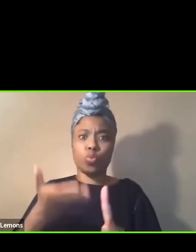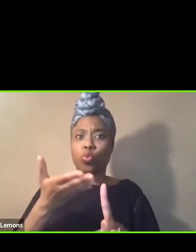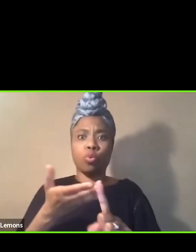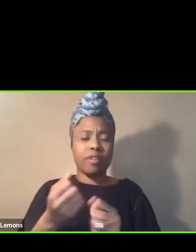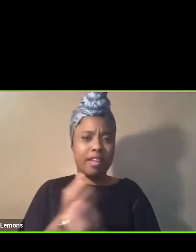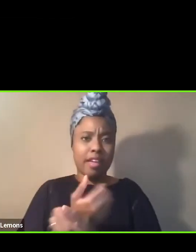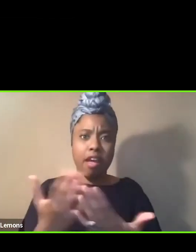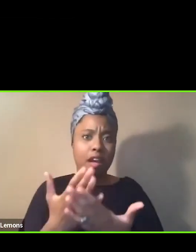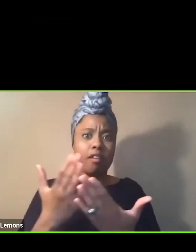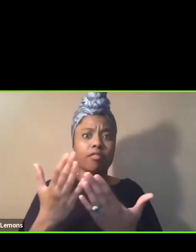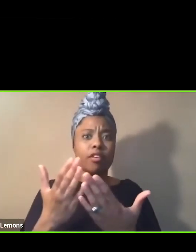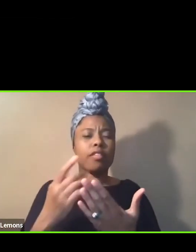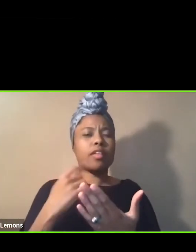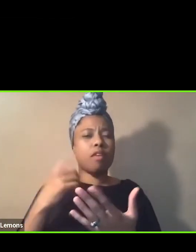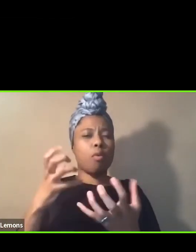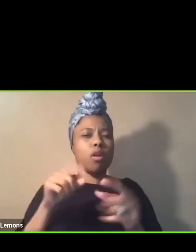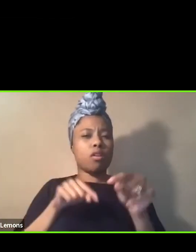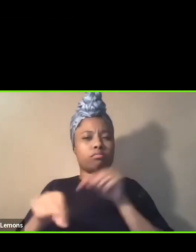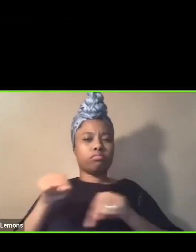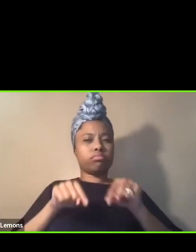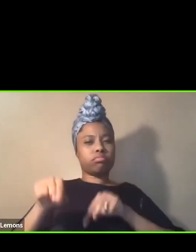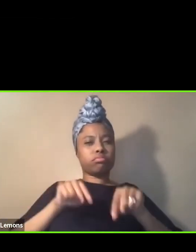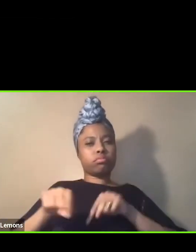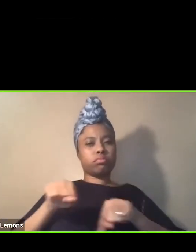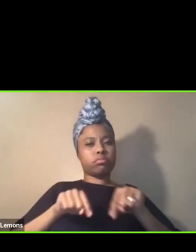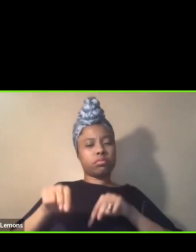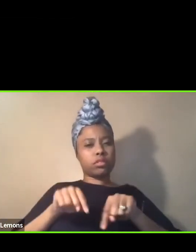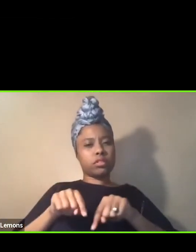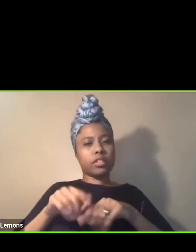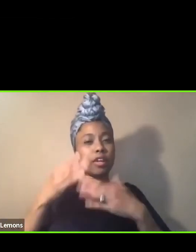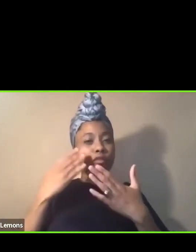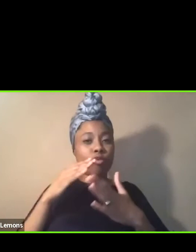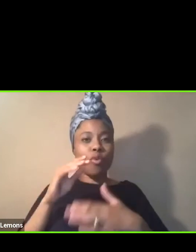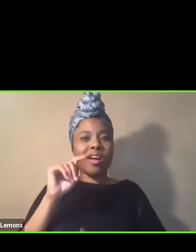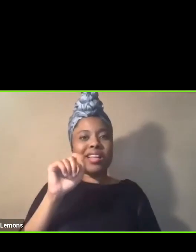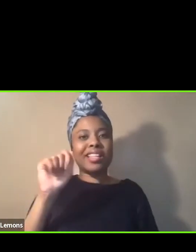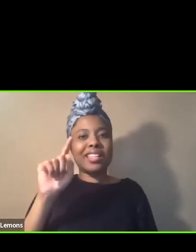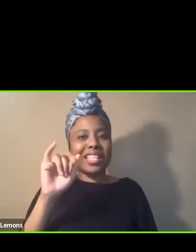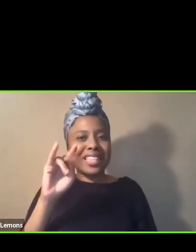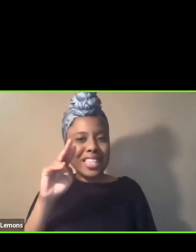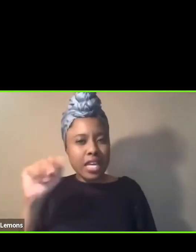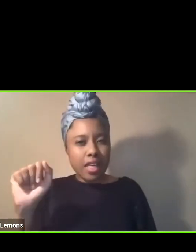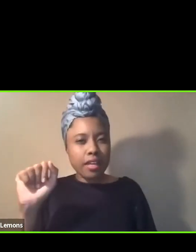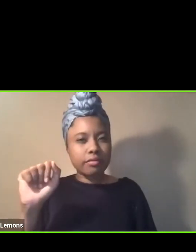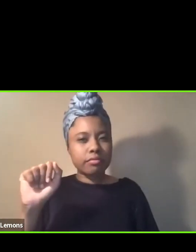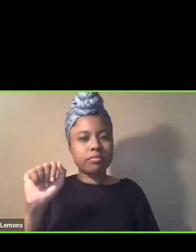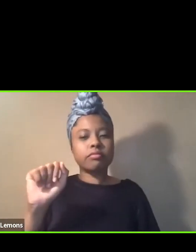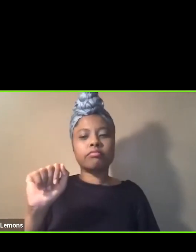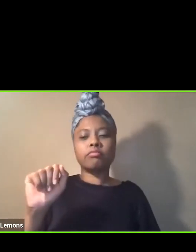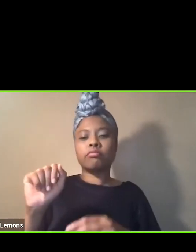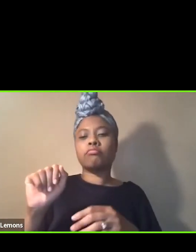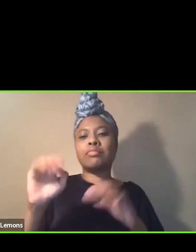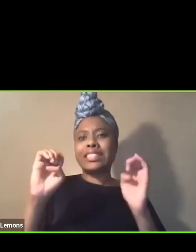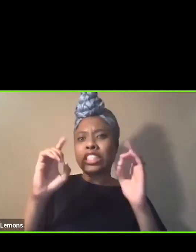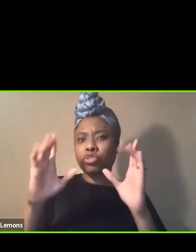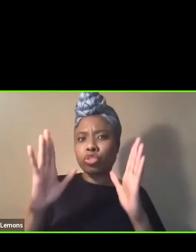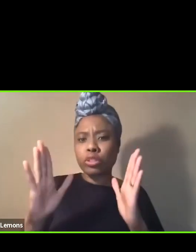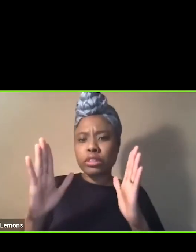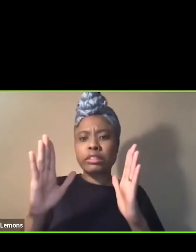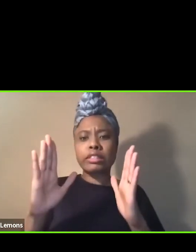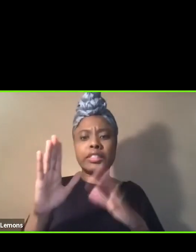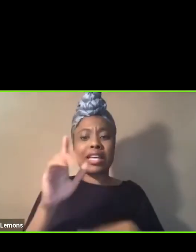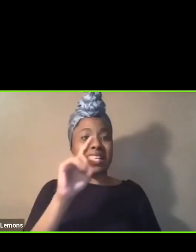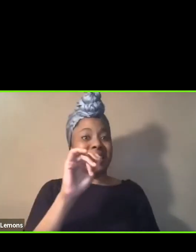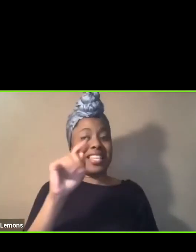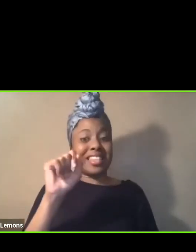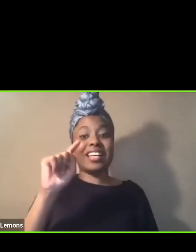if I may backtrack for a moment, for those who may not know who Tita Tina is, she's been an educator in the San Francisco Unified